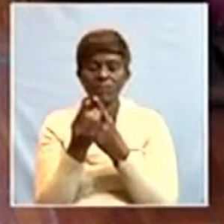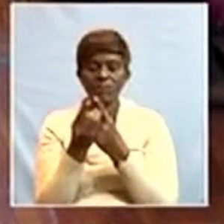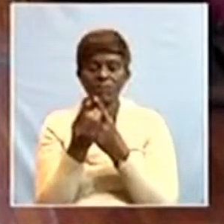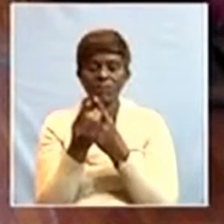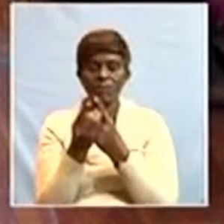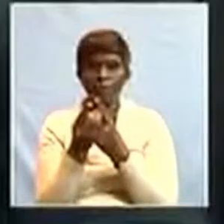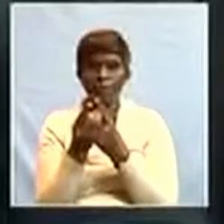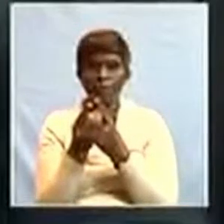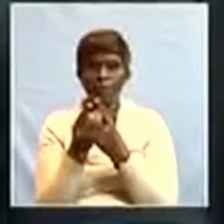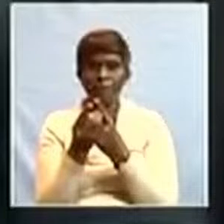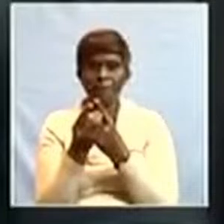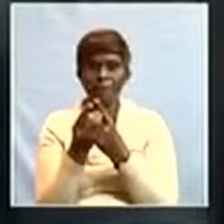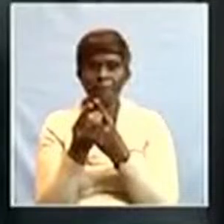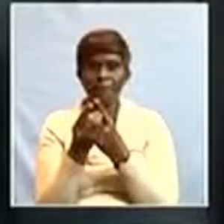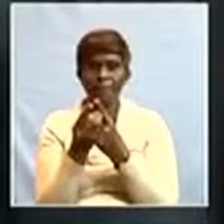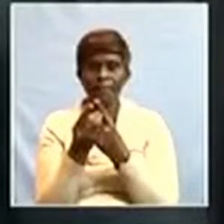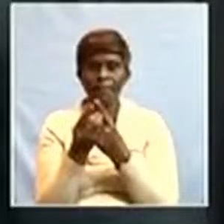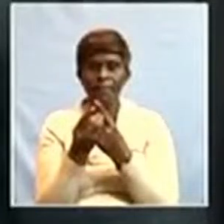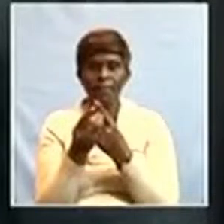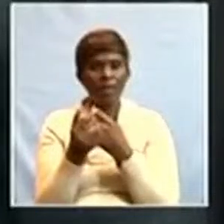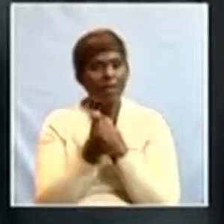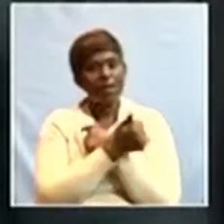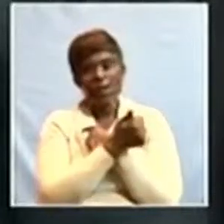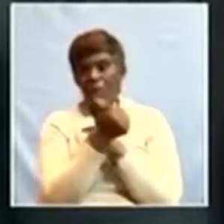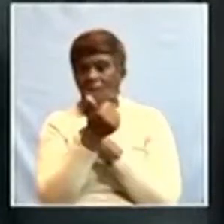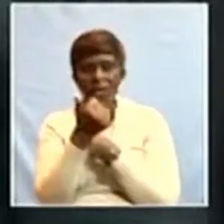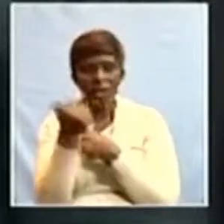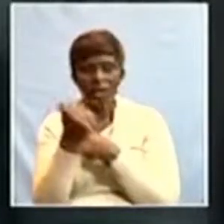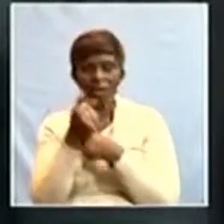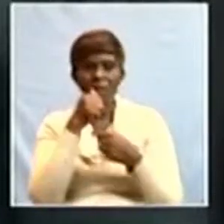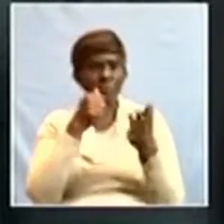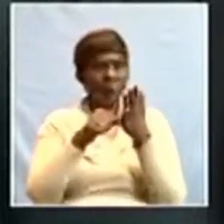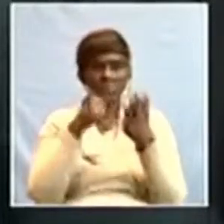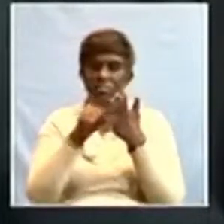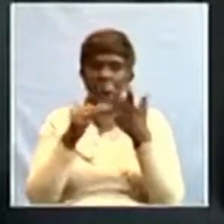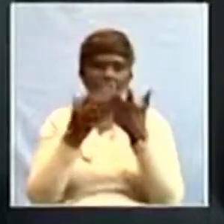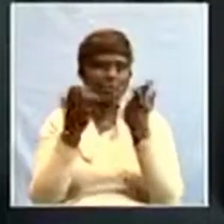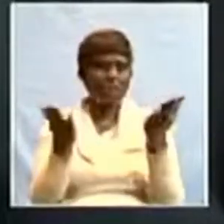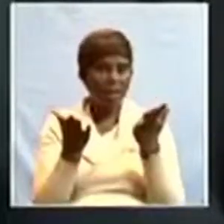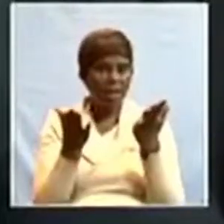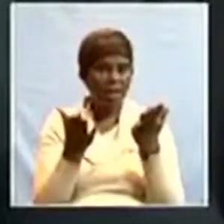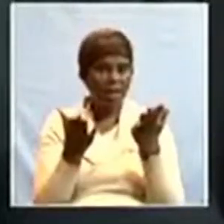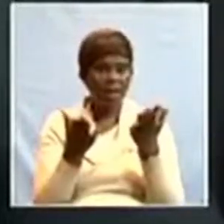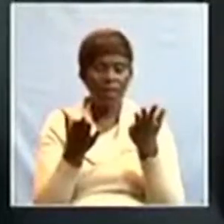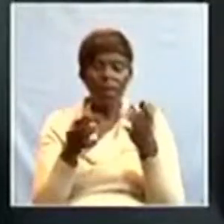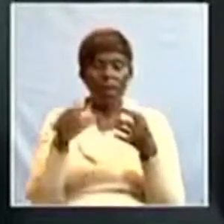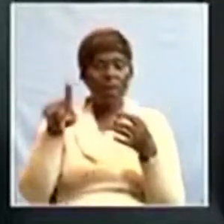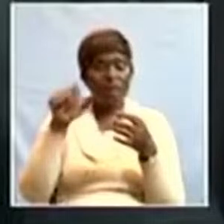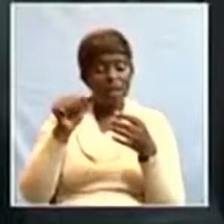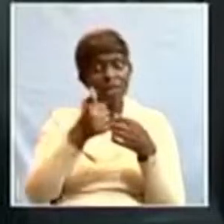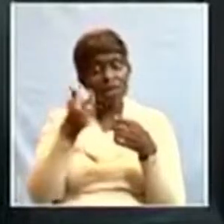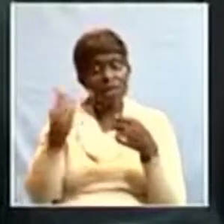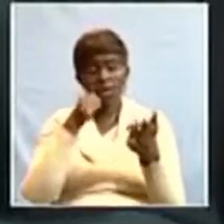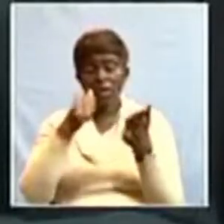Where are the other disciplinary letters, controlling officer?